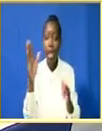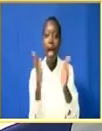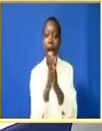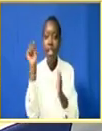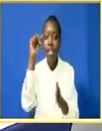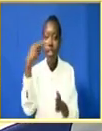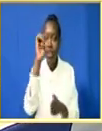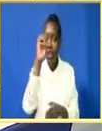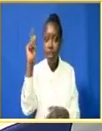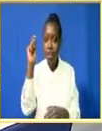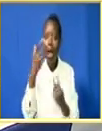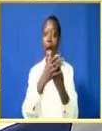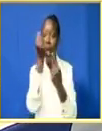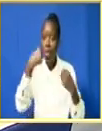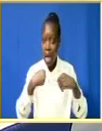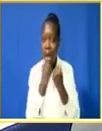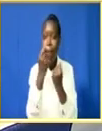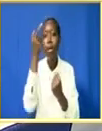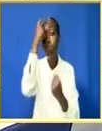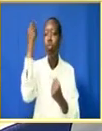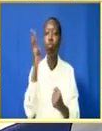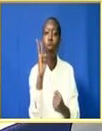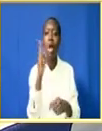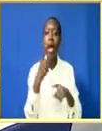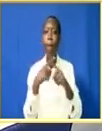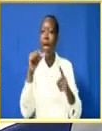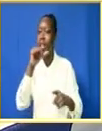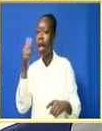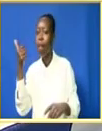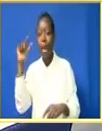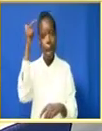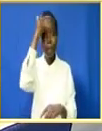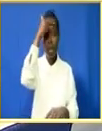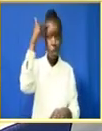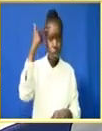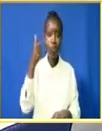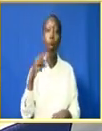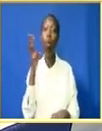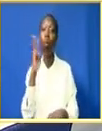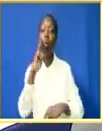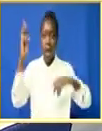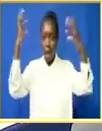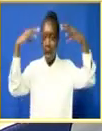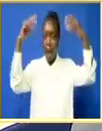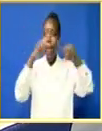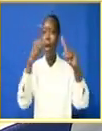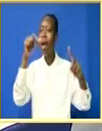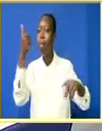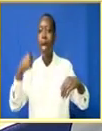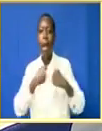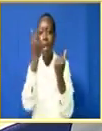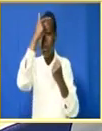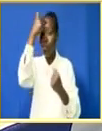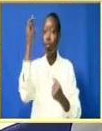occurring because of water. Yes. But this one is caused because of? Droplets. Droplets. But this one is caused because of? Runoff water.